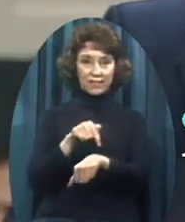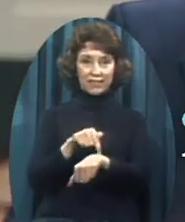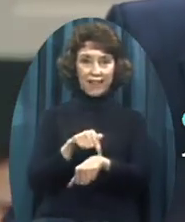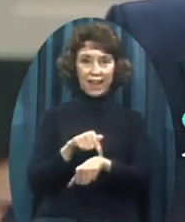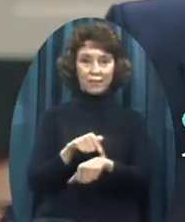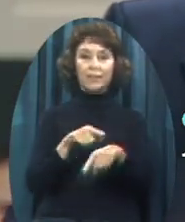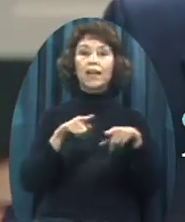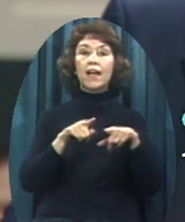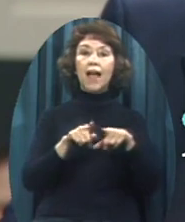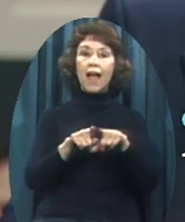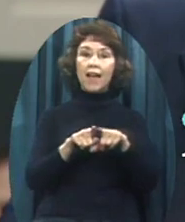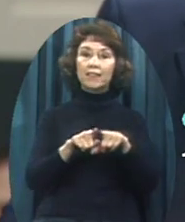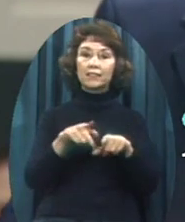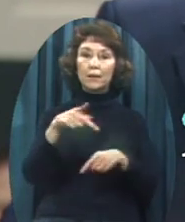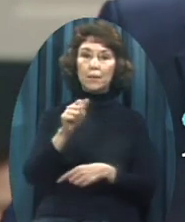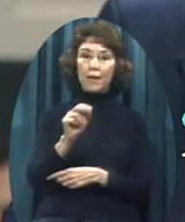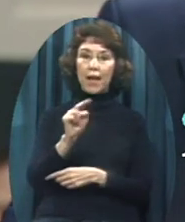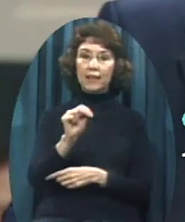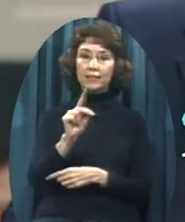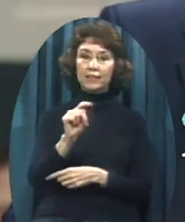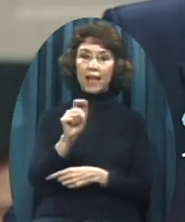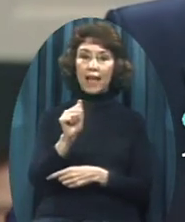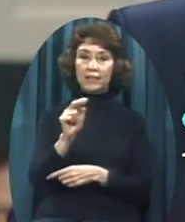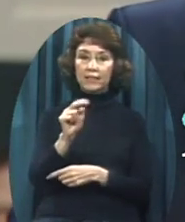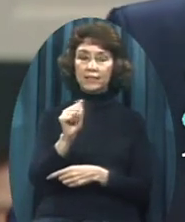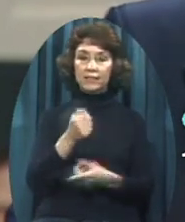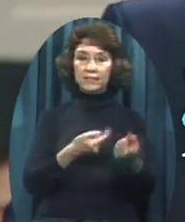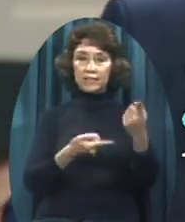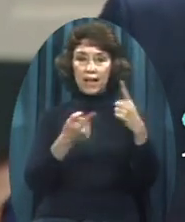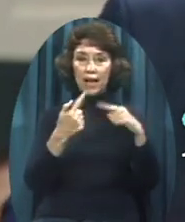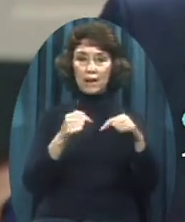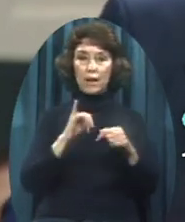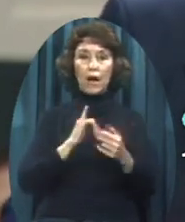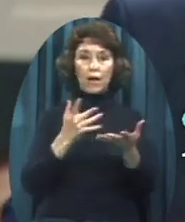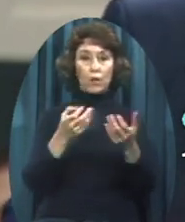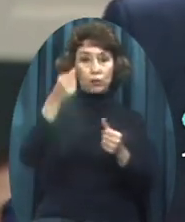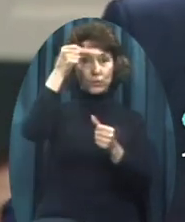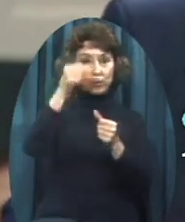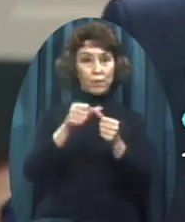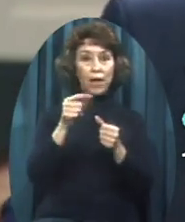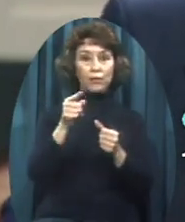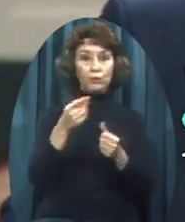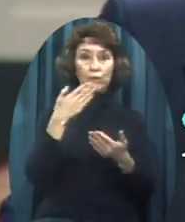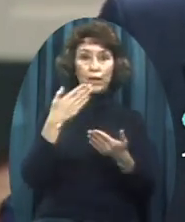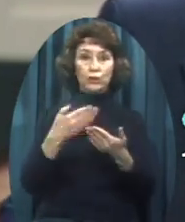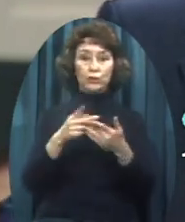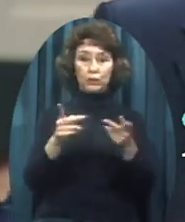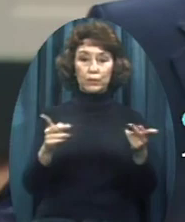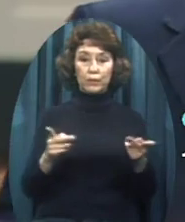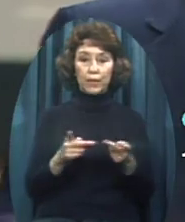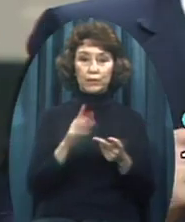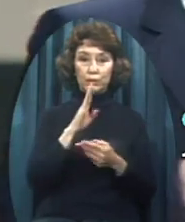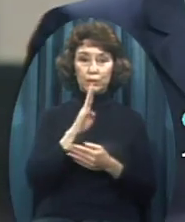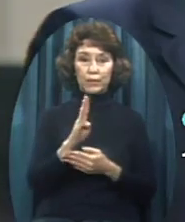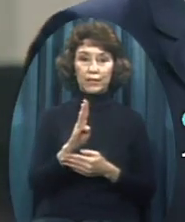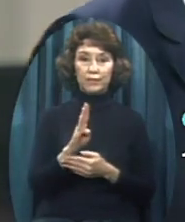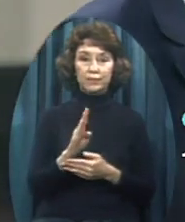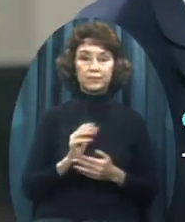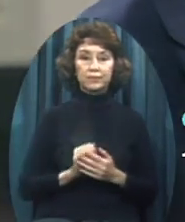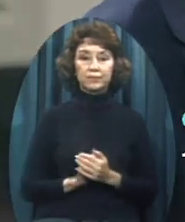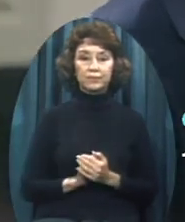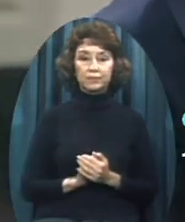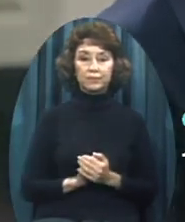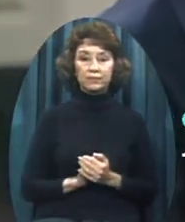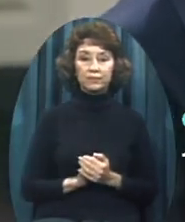Pantanas come, I want to remind all of you that a good place to be on, is it the second week